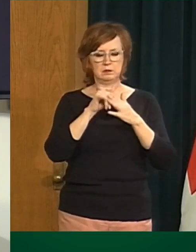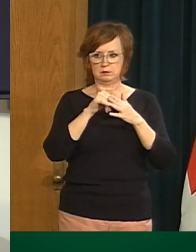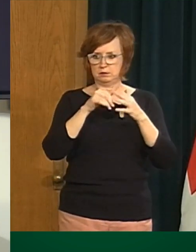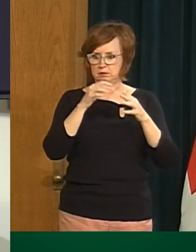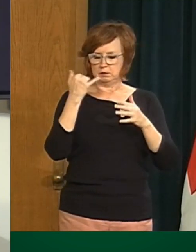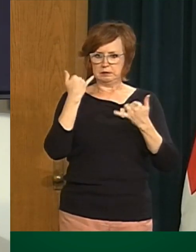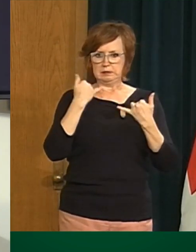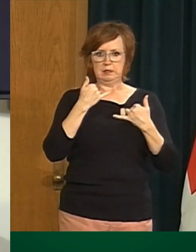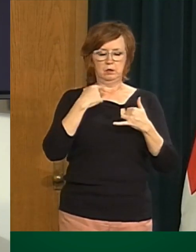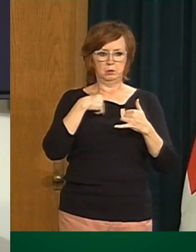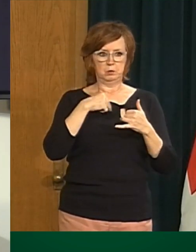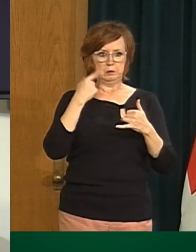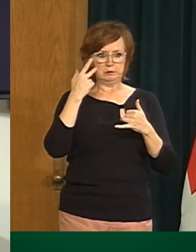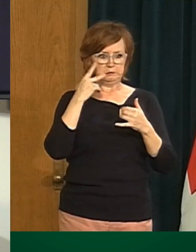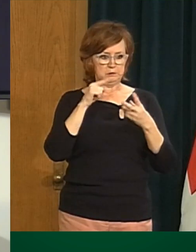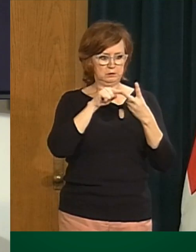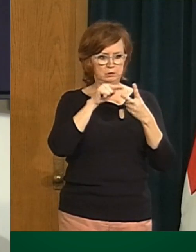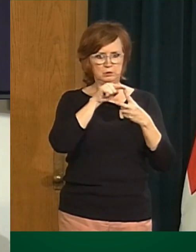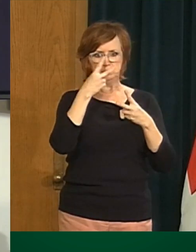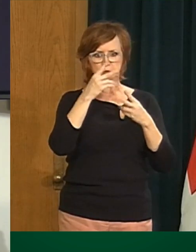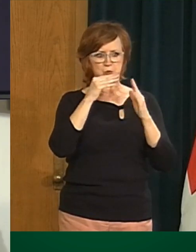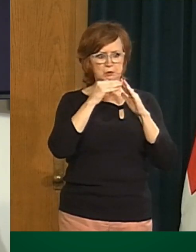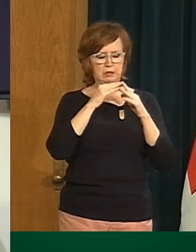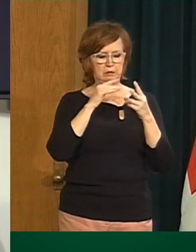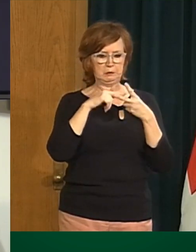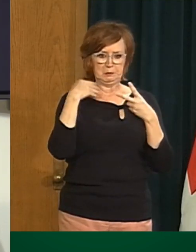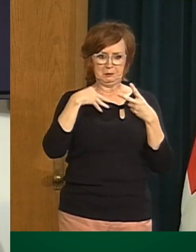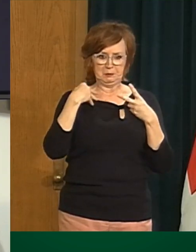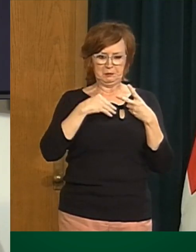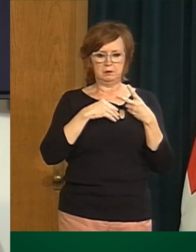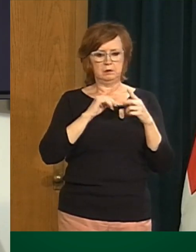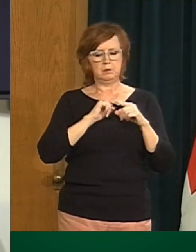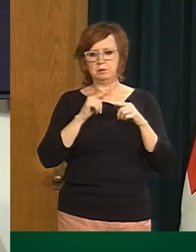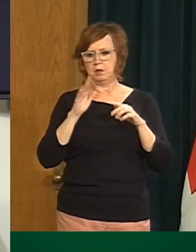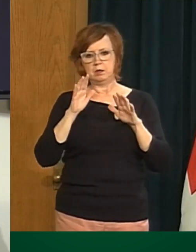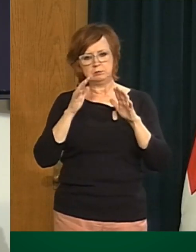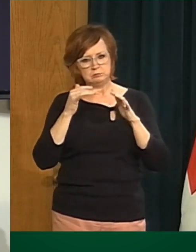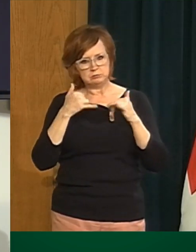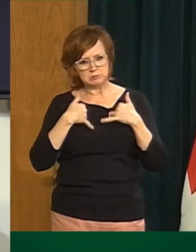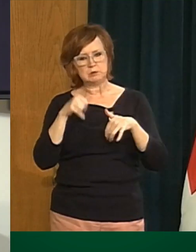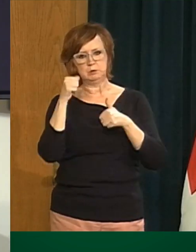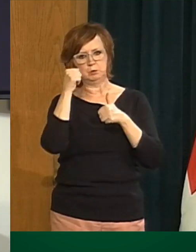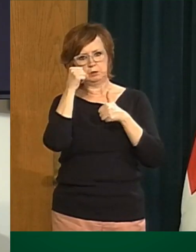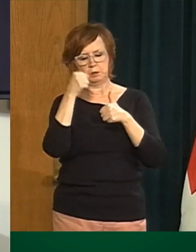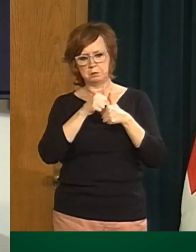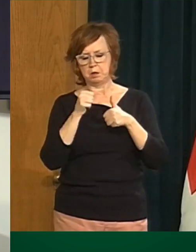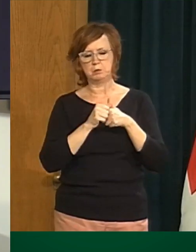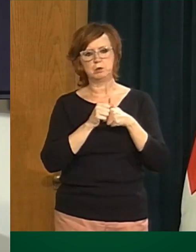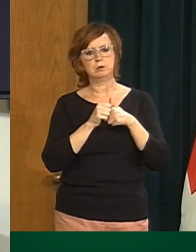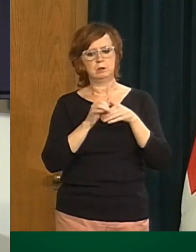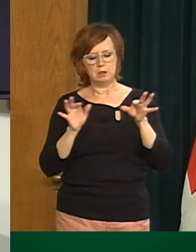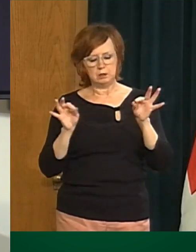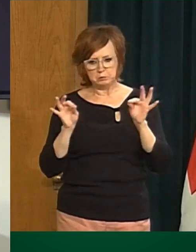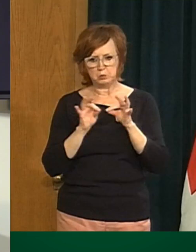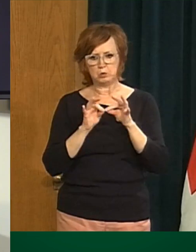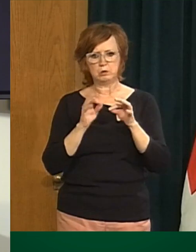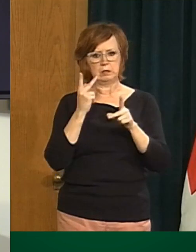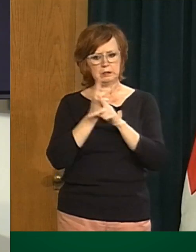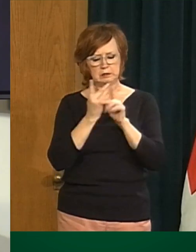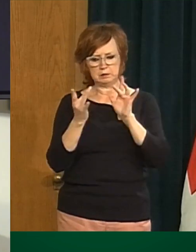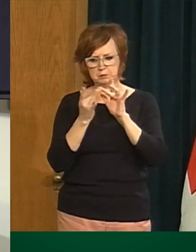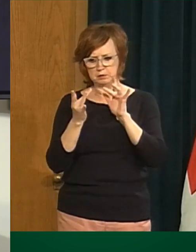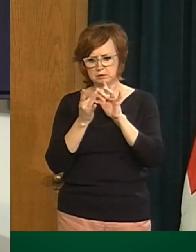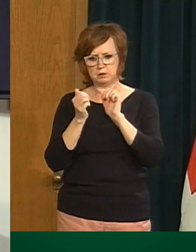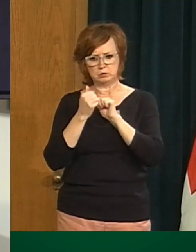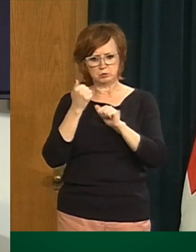in the news, we need you to remember that the healthcare system is there for you. We ask to ensure that you stay connected with the healthcare team over